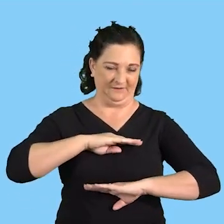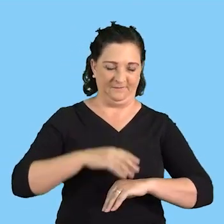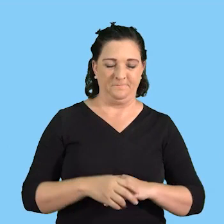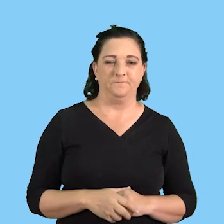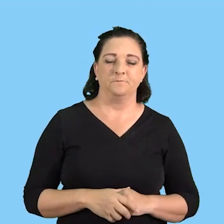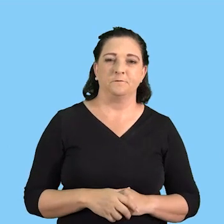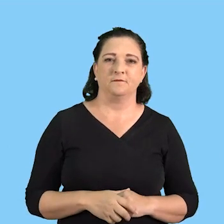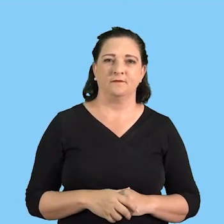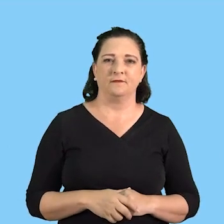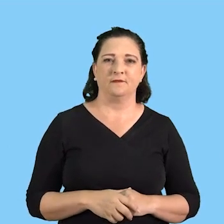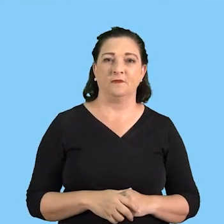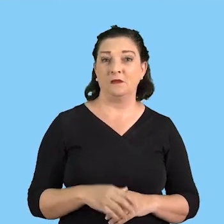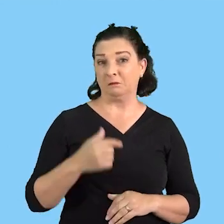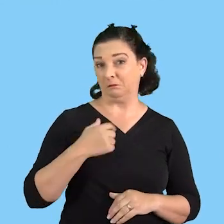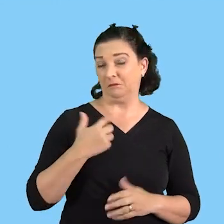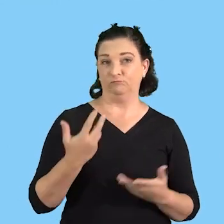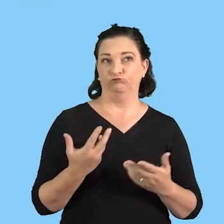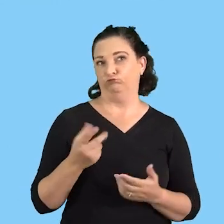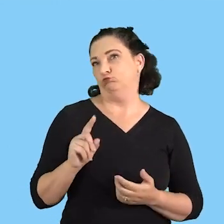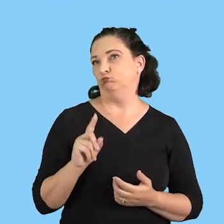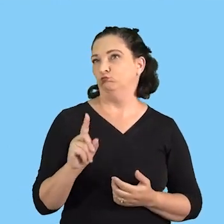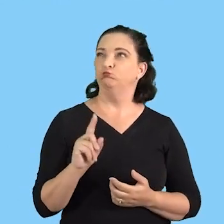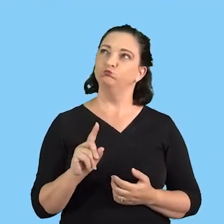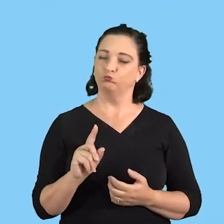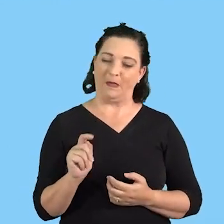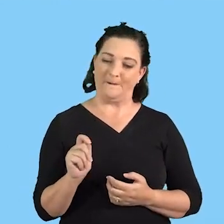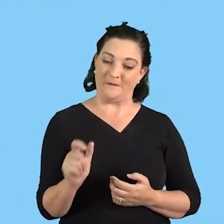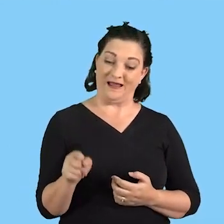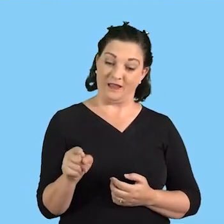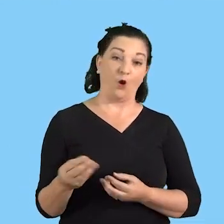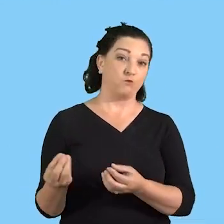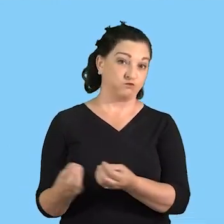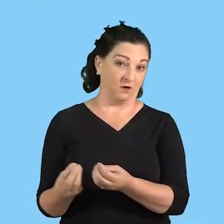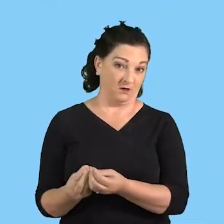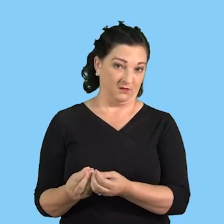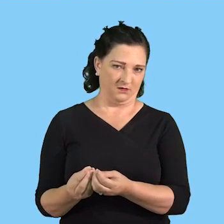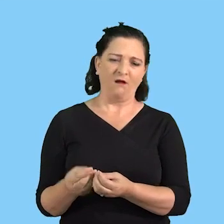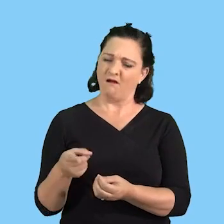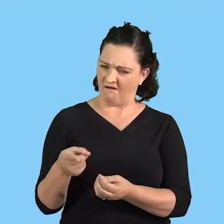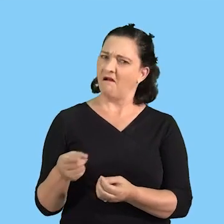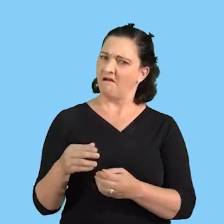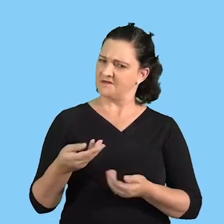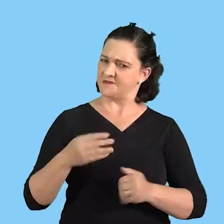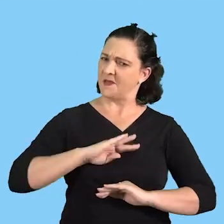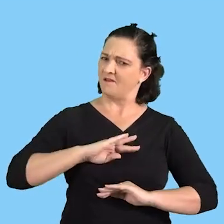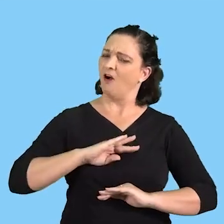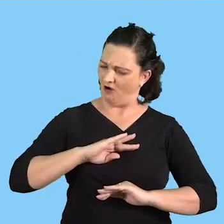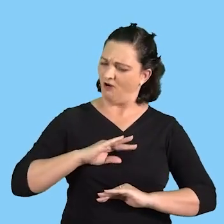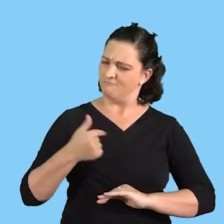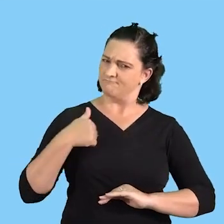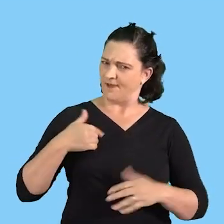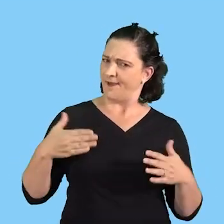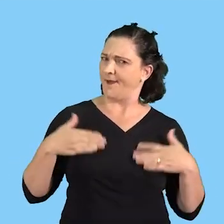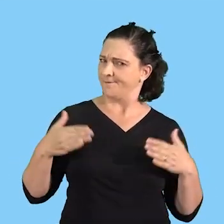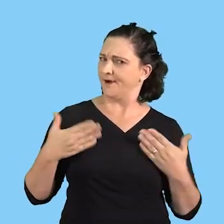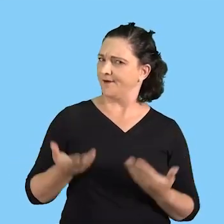terms, if I go to a shop and I buy a particular product, and that product satisfies me or it makes